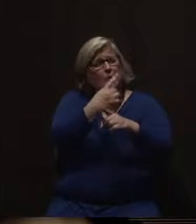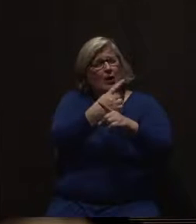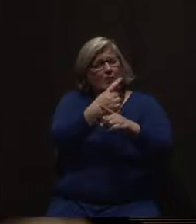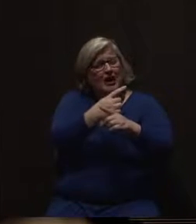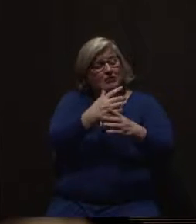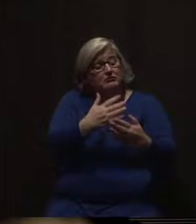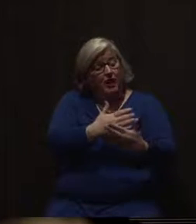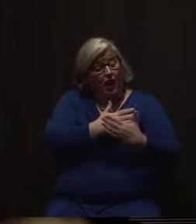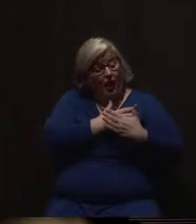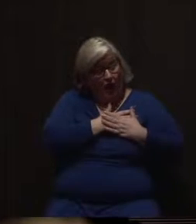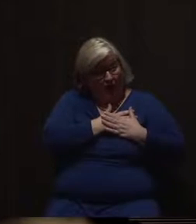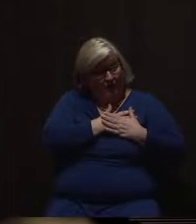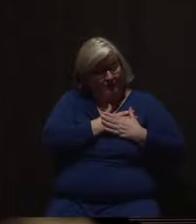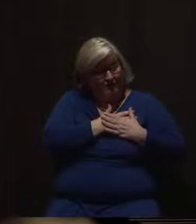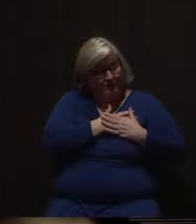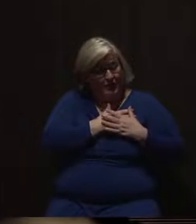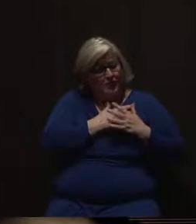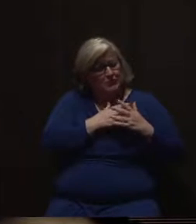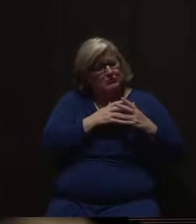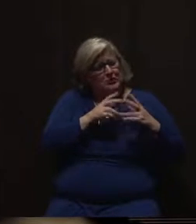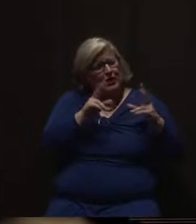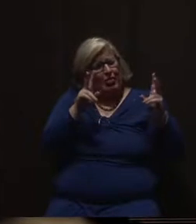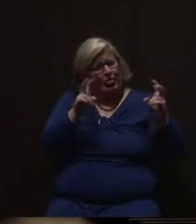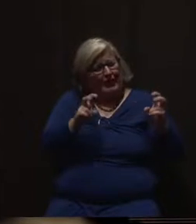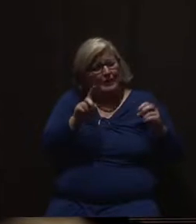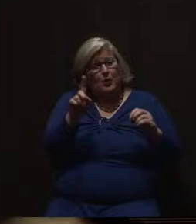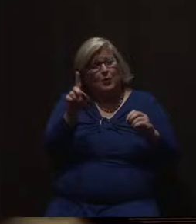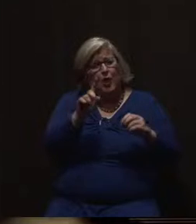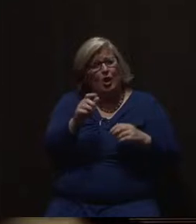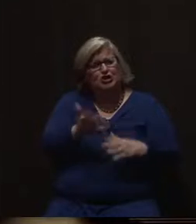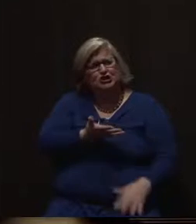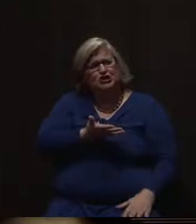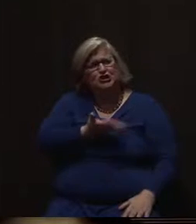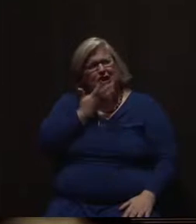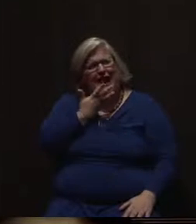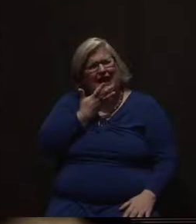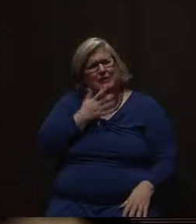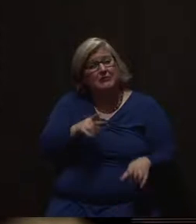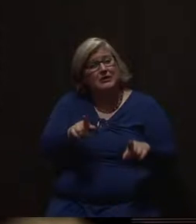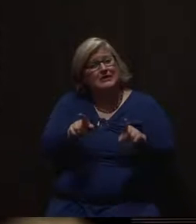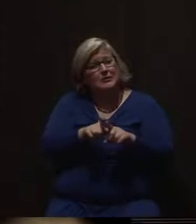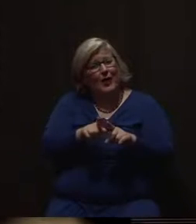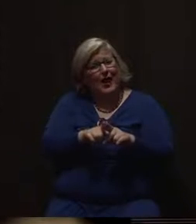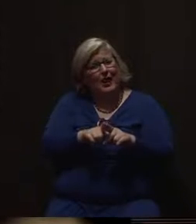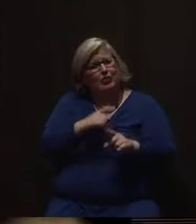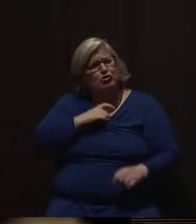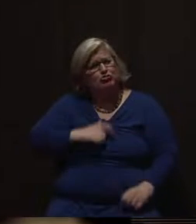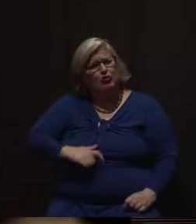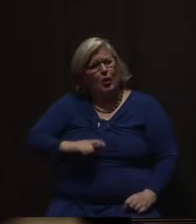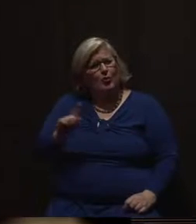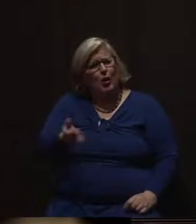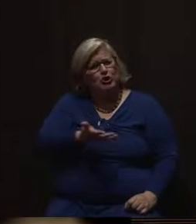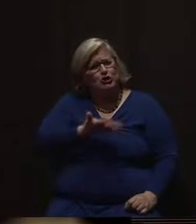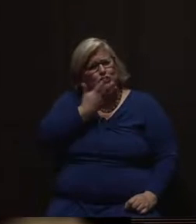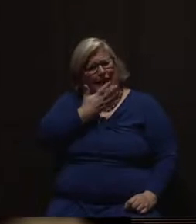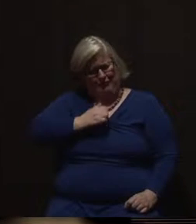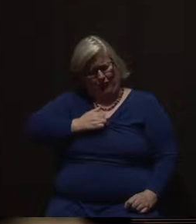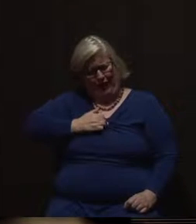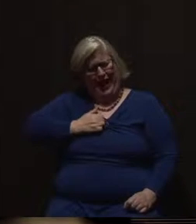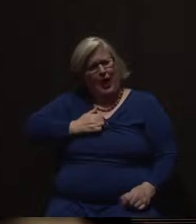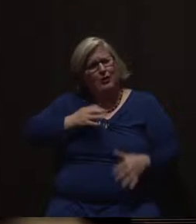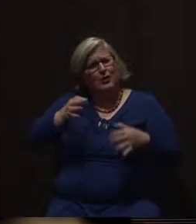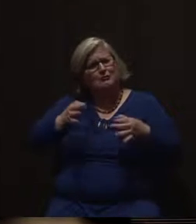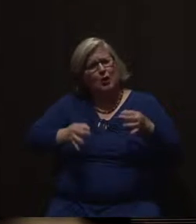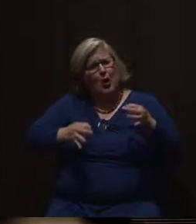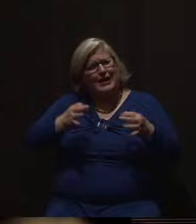the role shame plays in our politics, especially right now, which kind of stops us from actually being able to hear each other. And, you know,